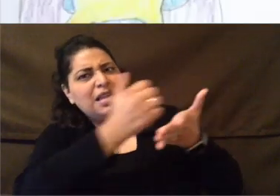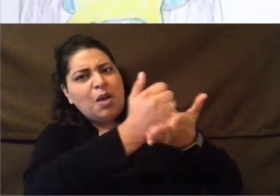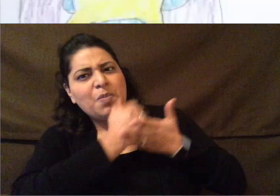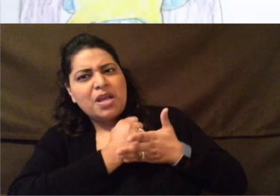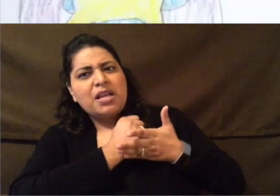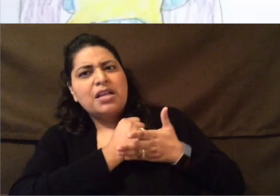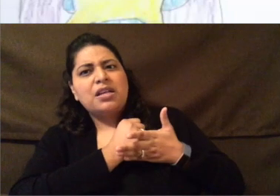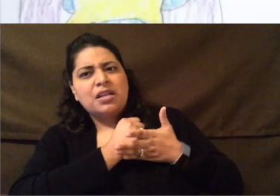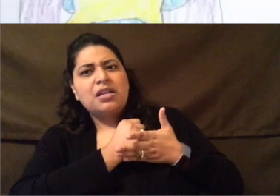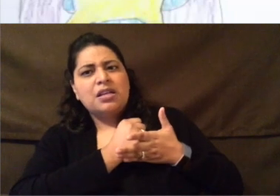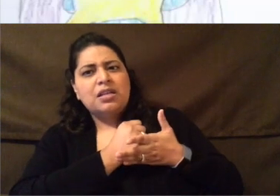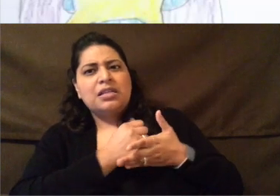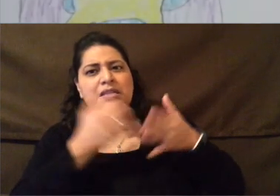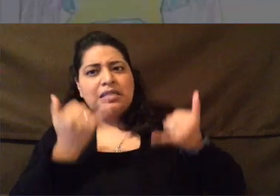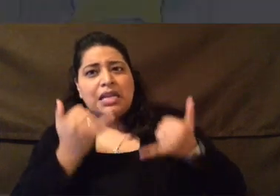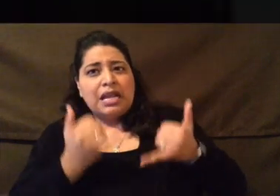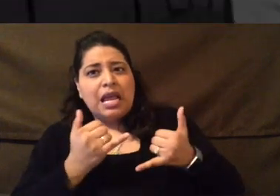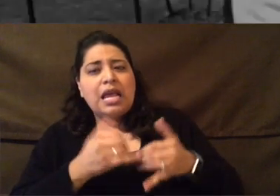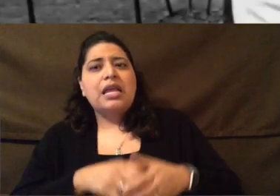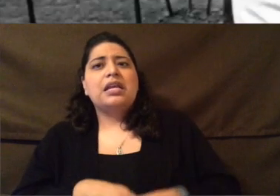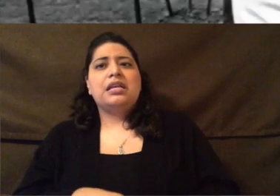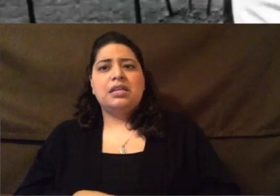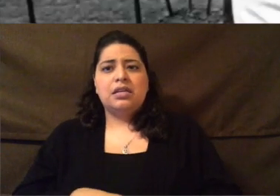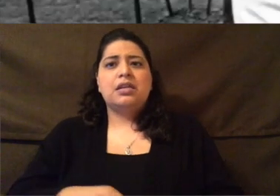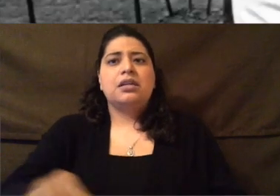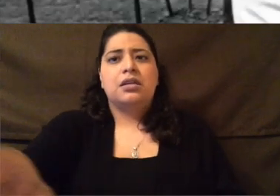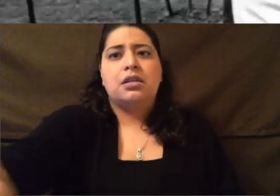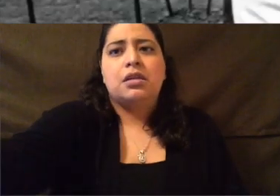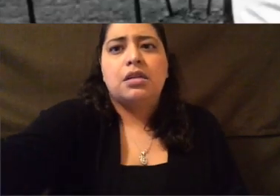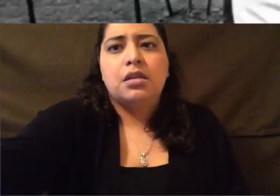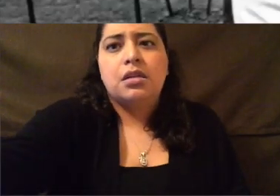his accomplishments were important to my life today.